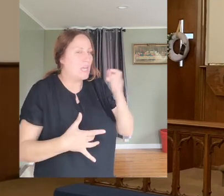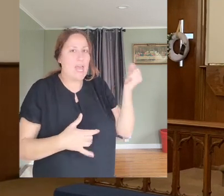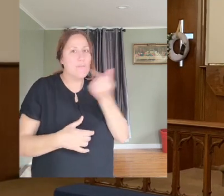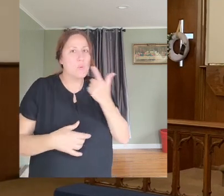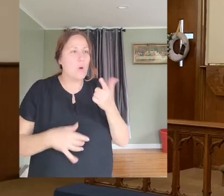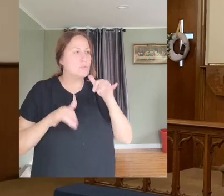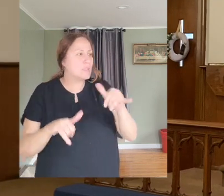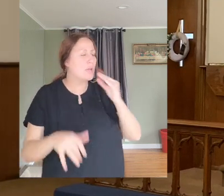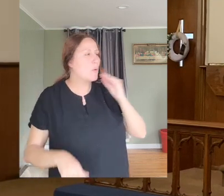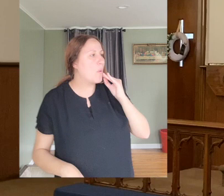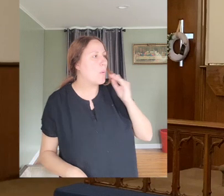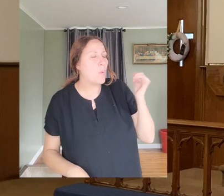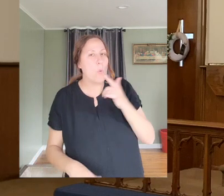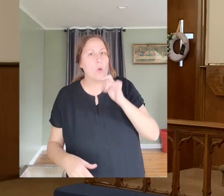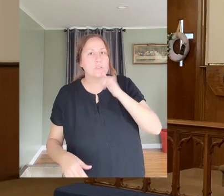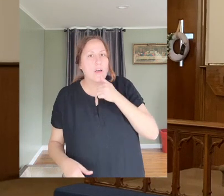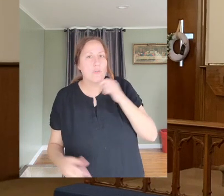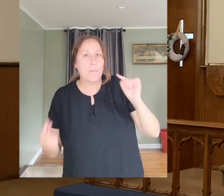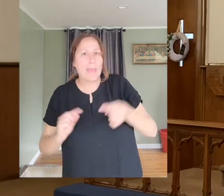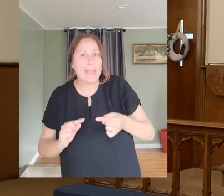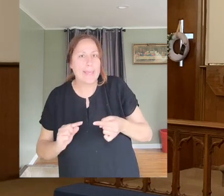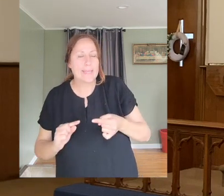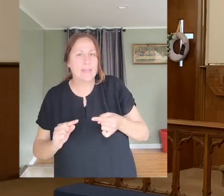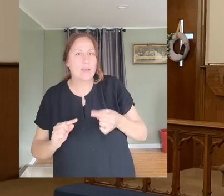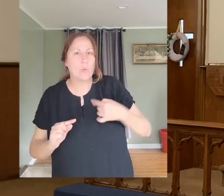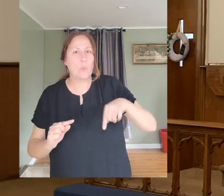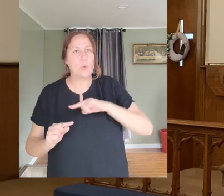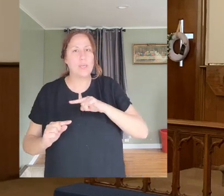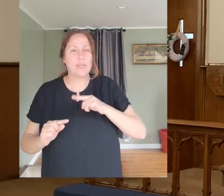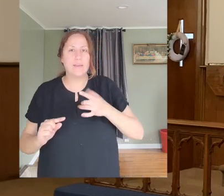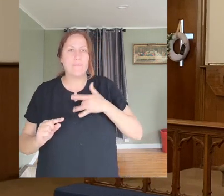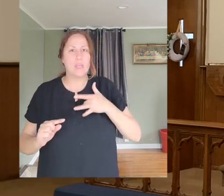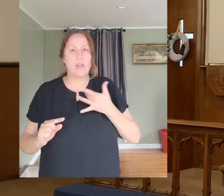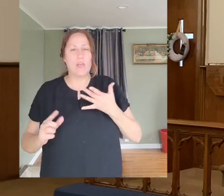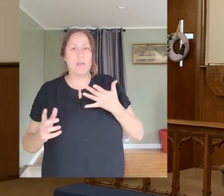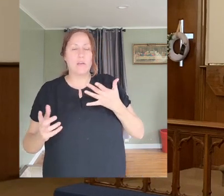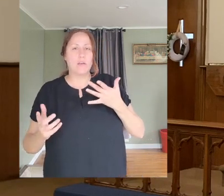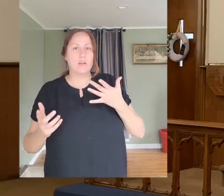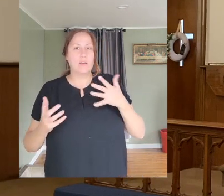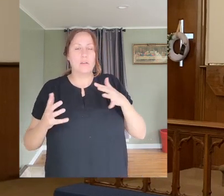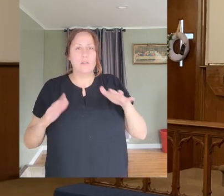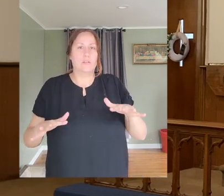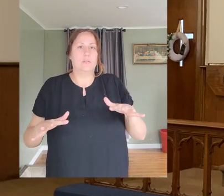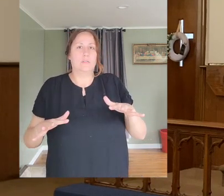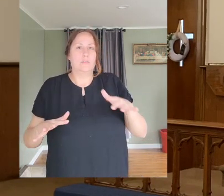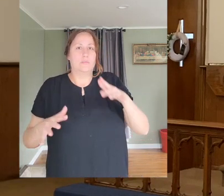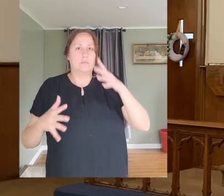pain. It can make us stand still and look sad."